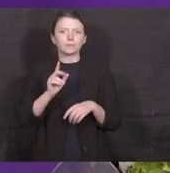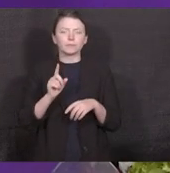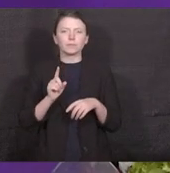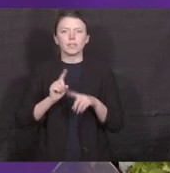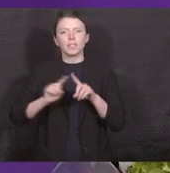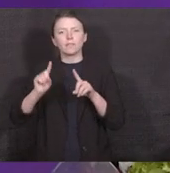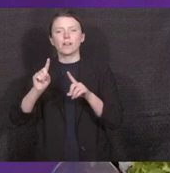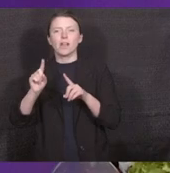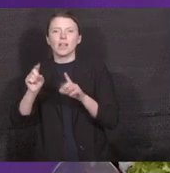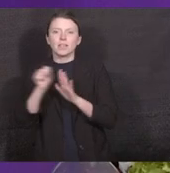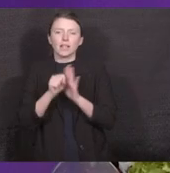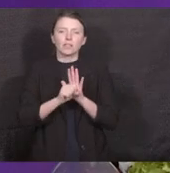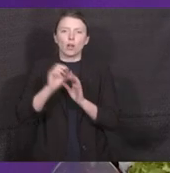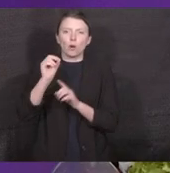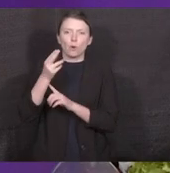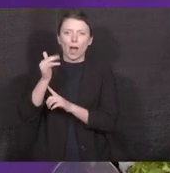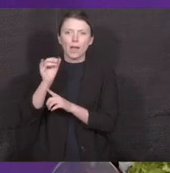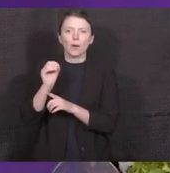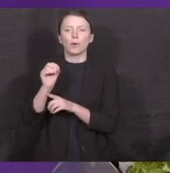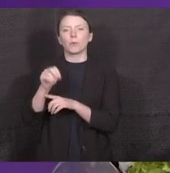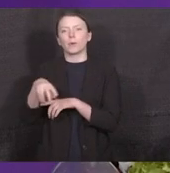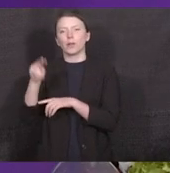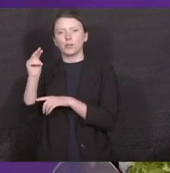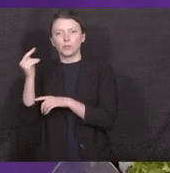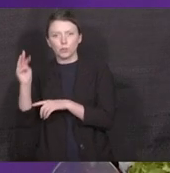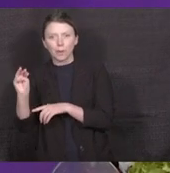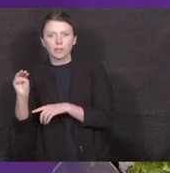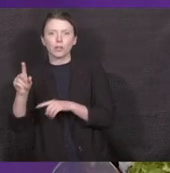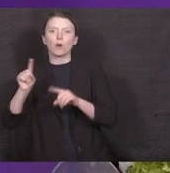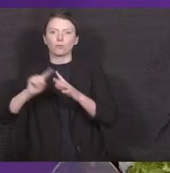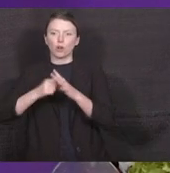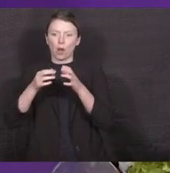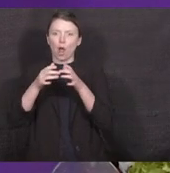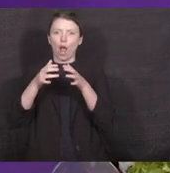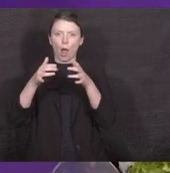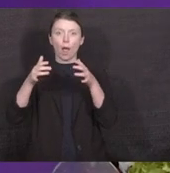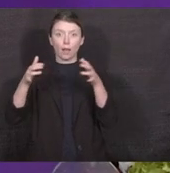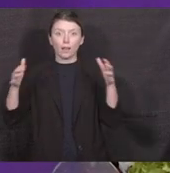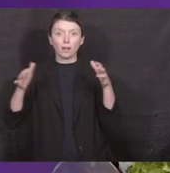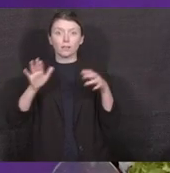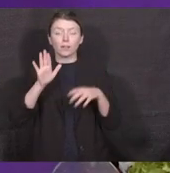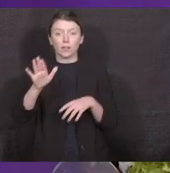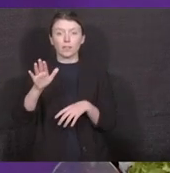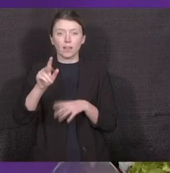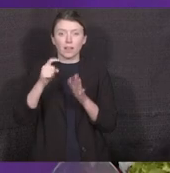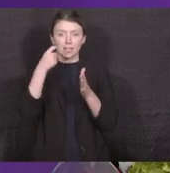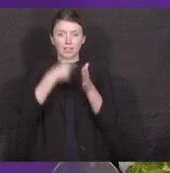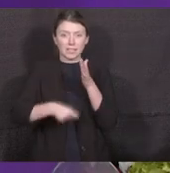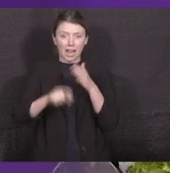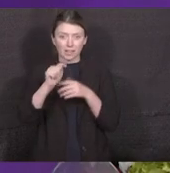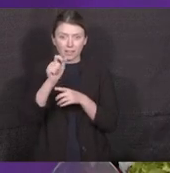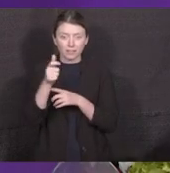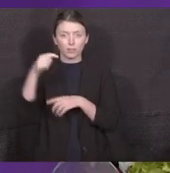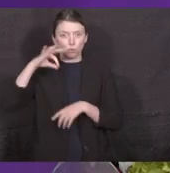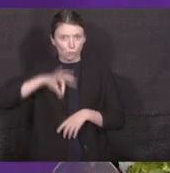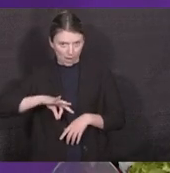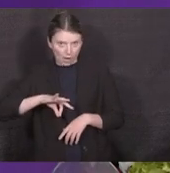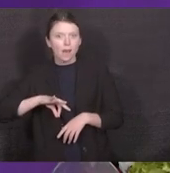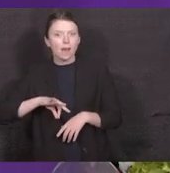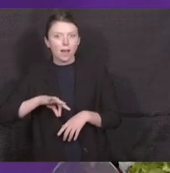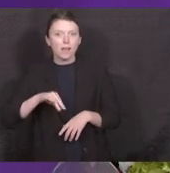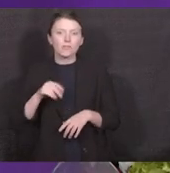New Mexico, Ohio, they're all starting to expand upon their film tax credit. And within those film tax credits, you're going to